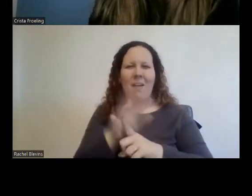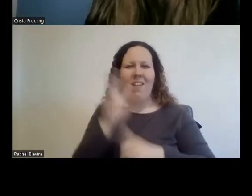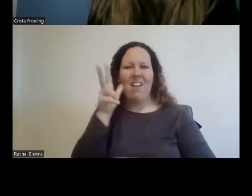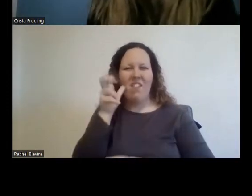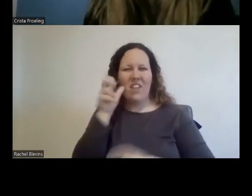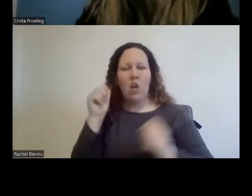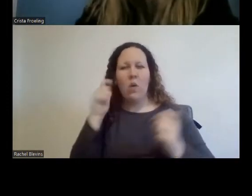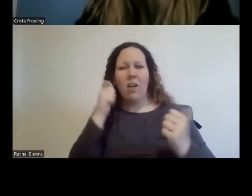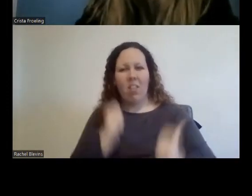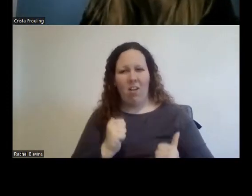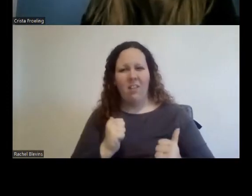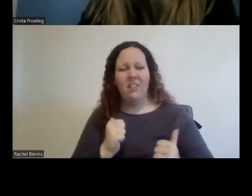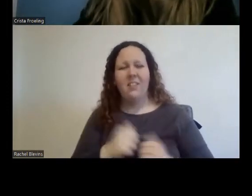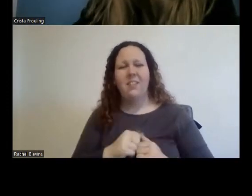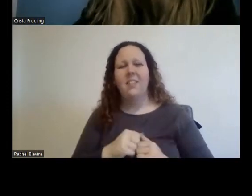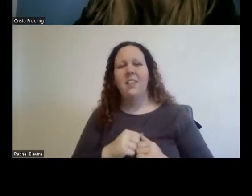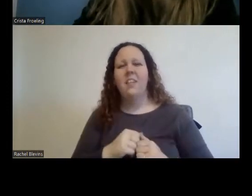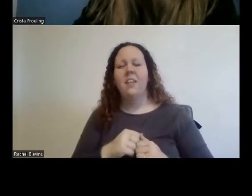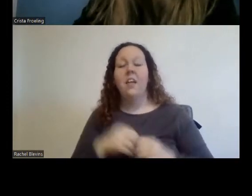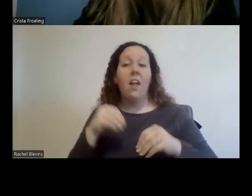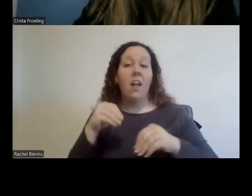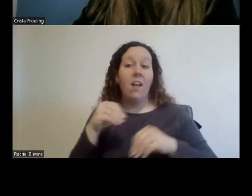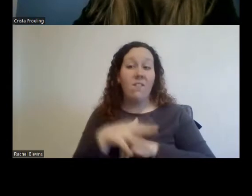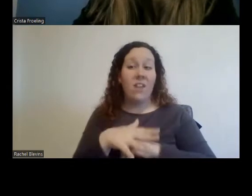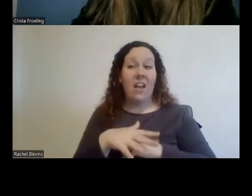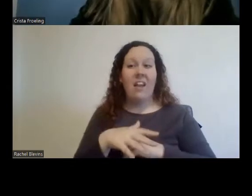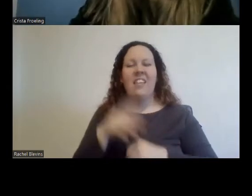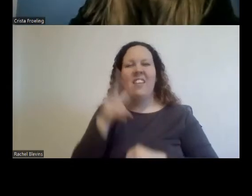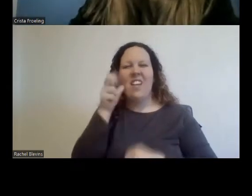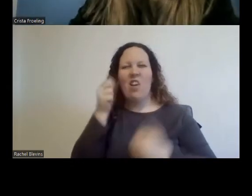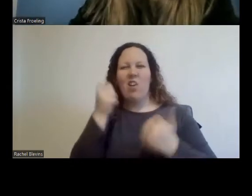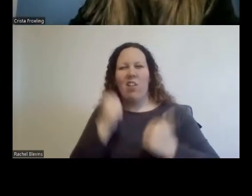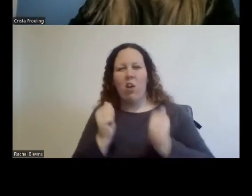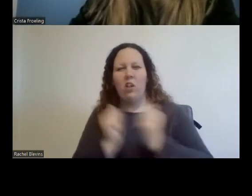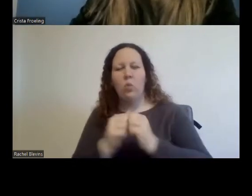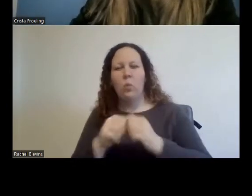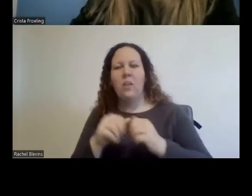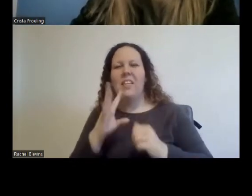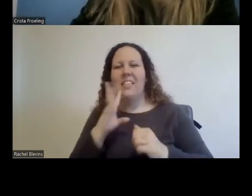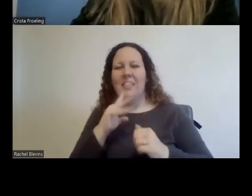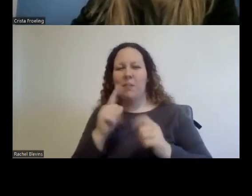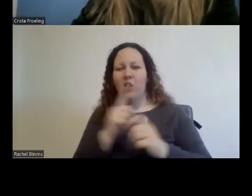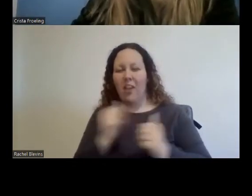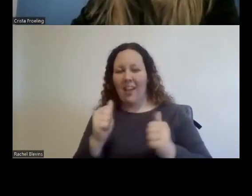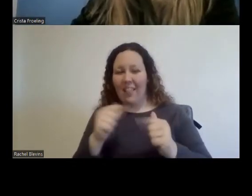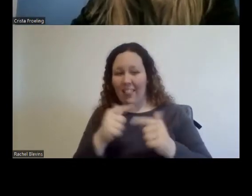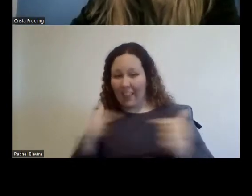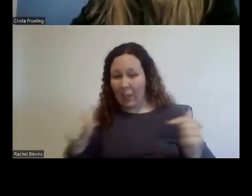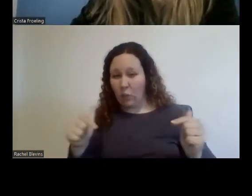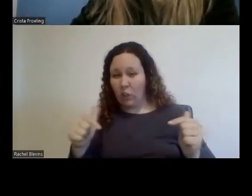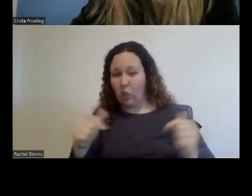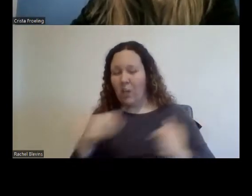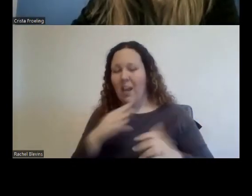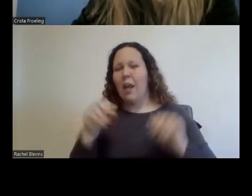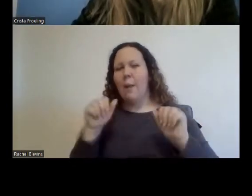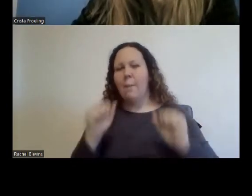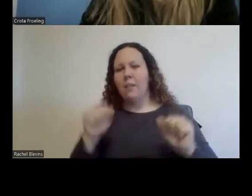the effect of hearing loss in speech and language, and then possible educational needs.